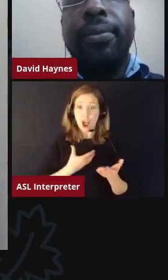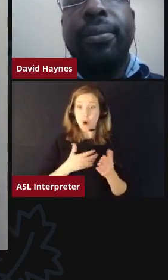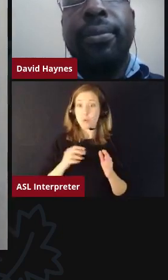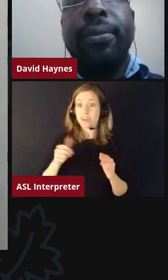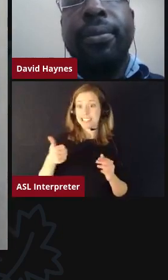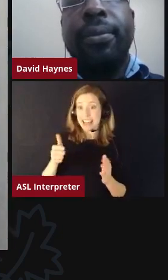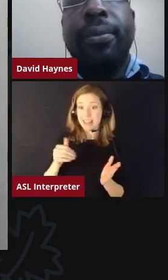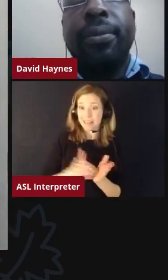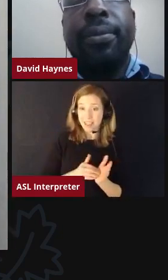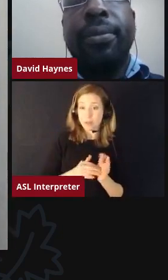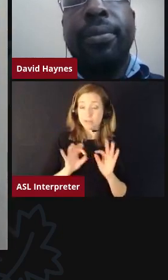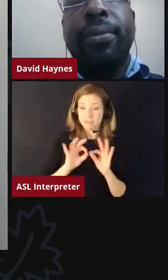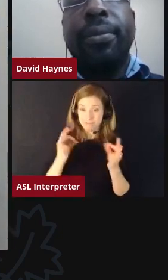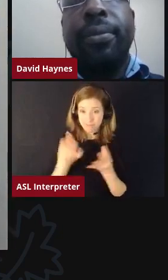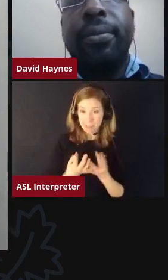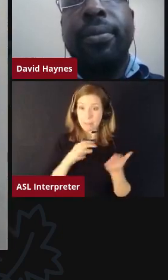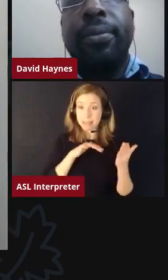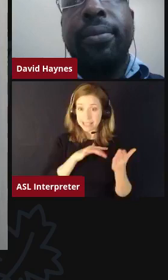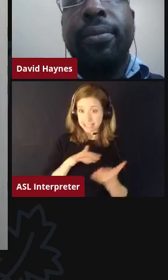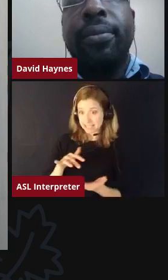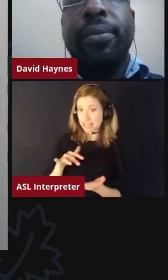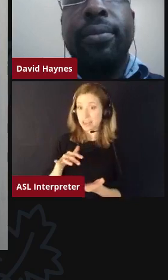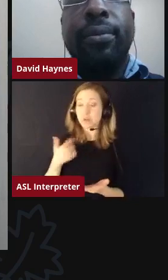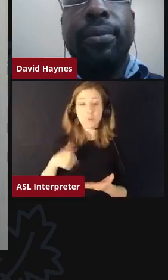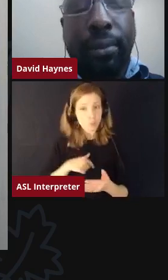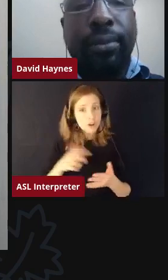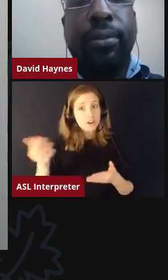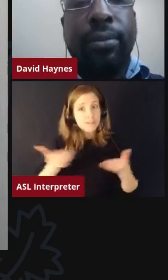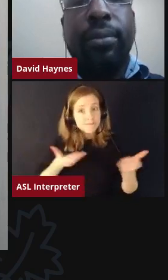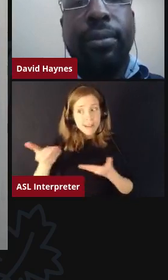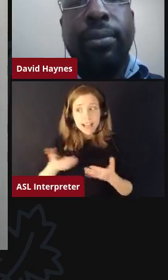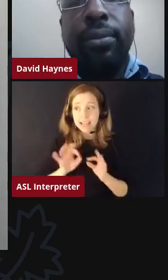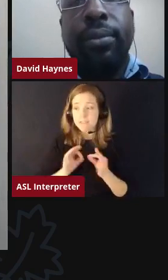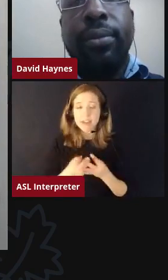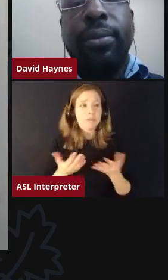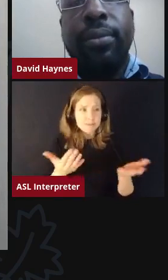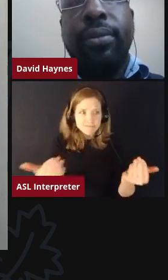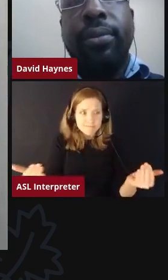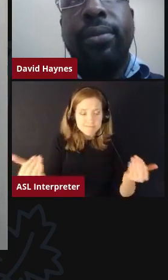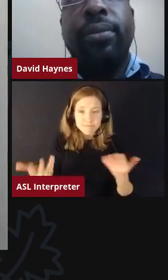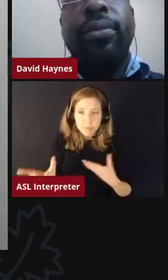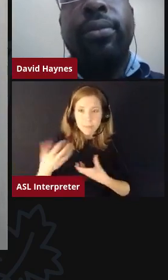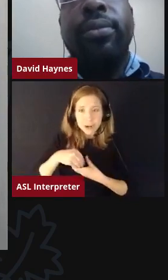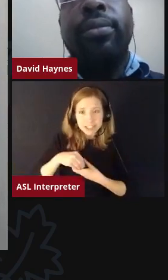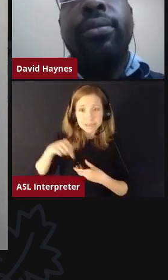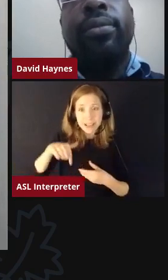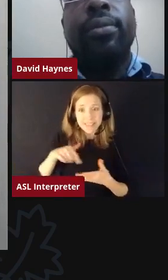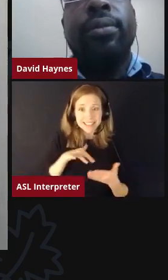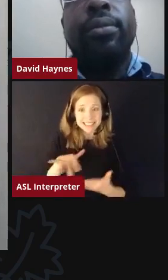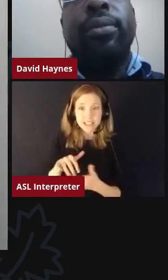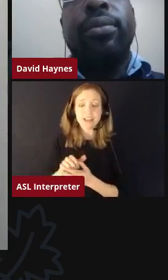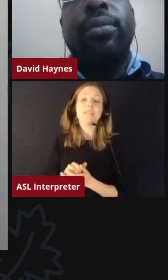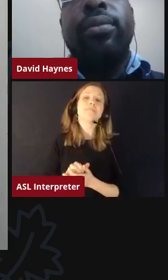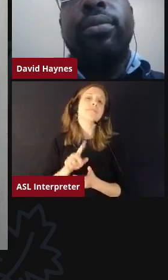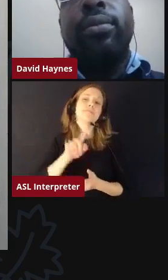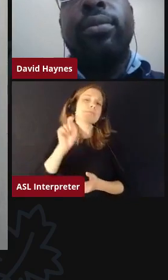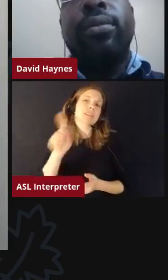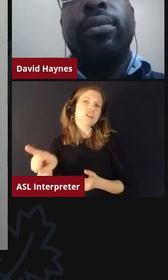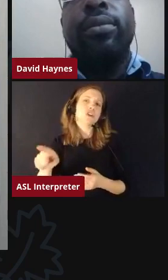inviting families to participate in our study. What do you think are the opportunities of a study like ours,